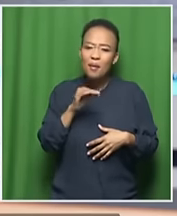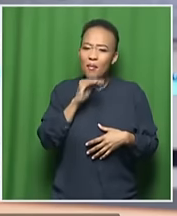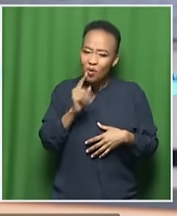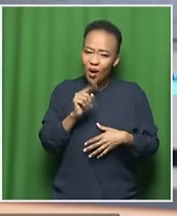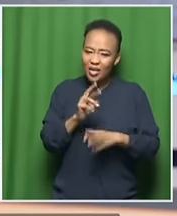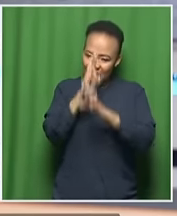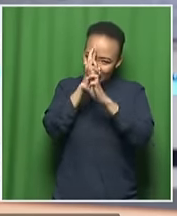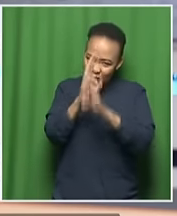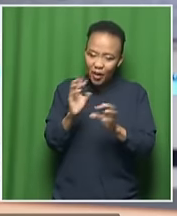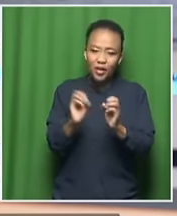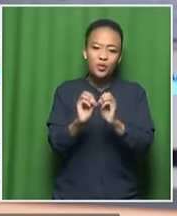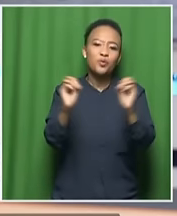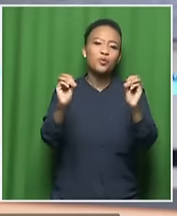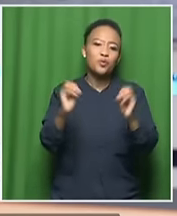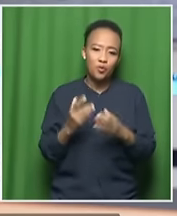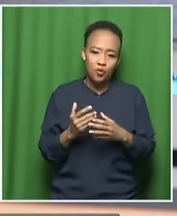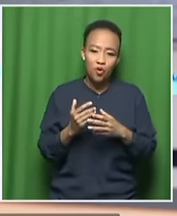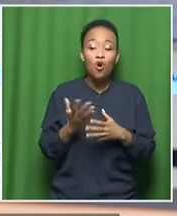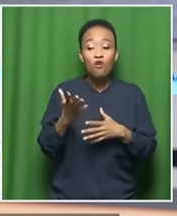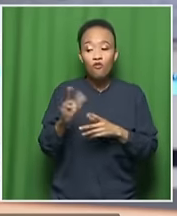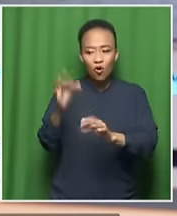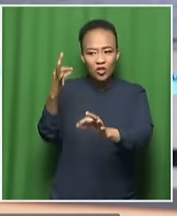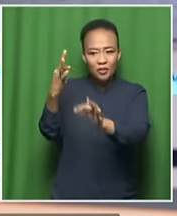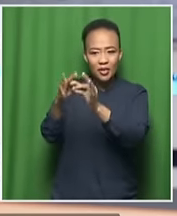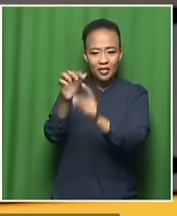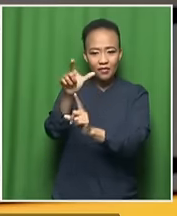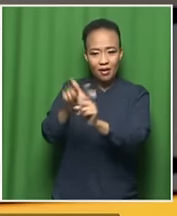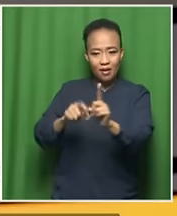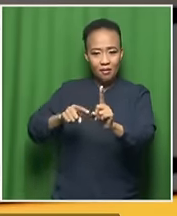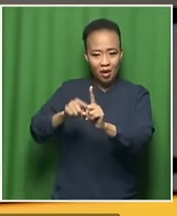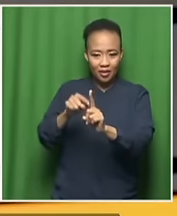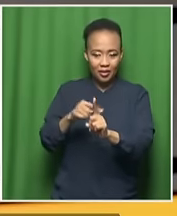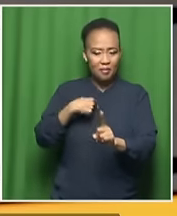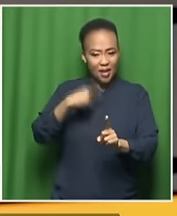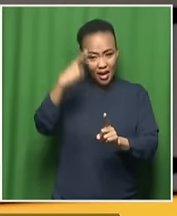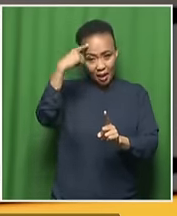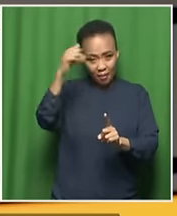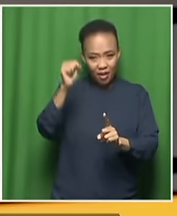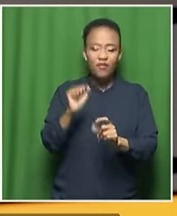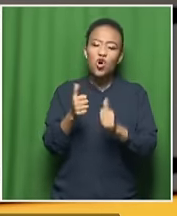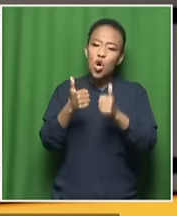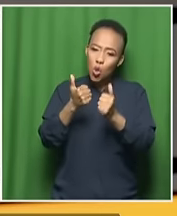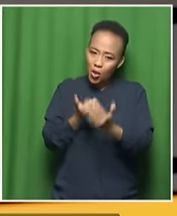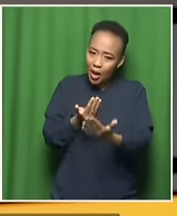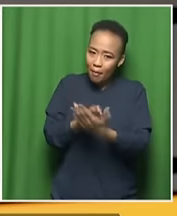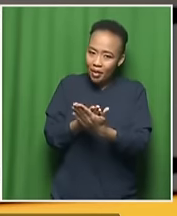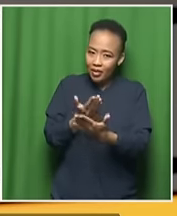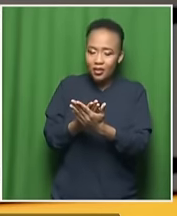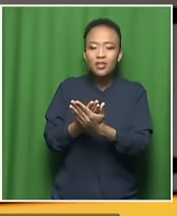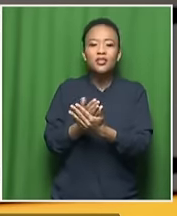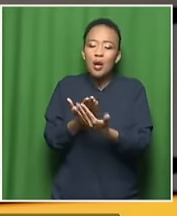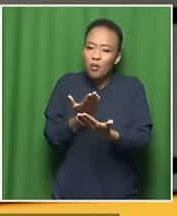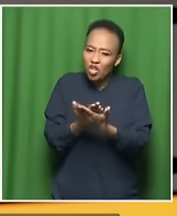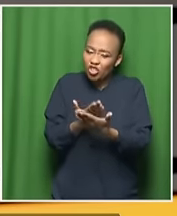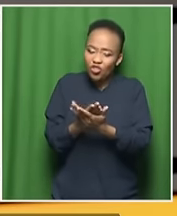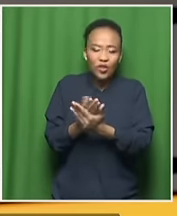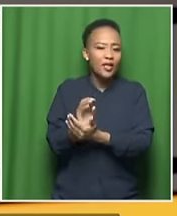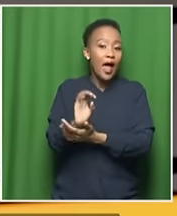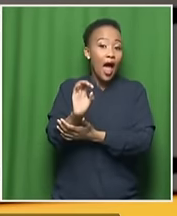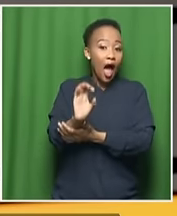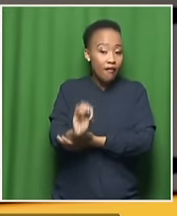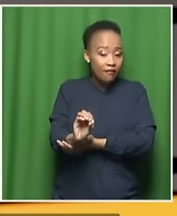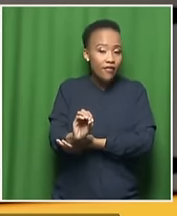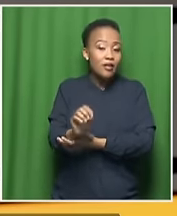abilities of that specific person, because I believe they all have that good abilities and potential that we can use.